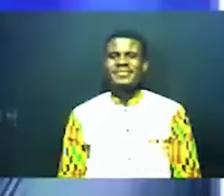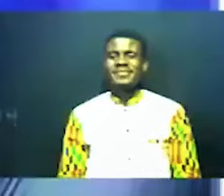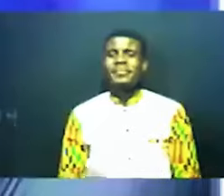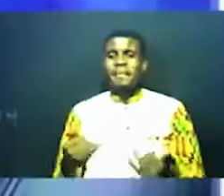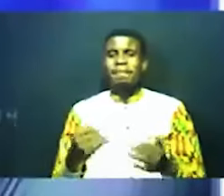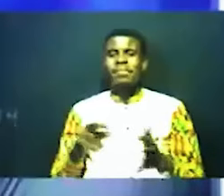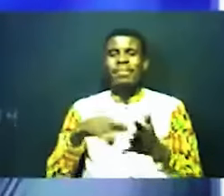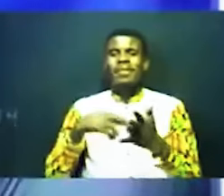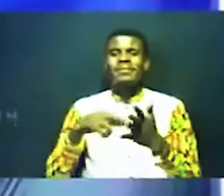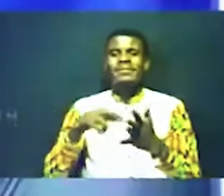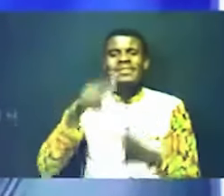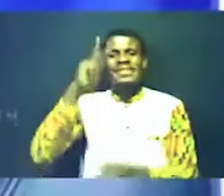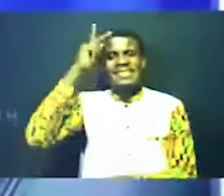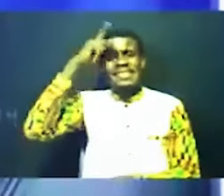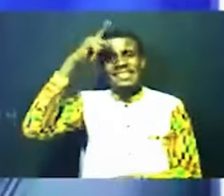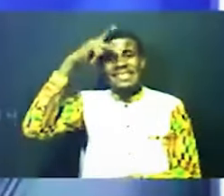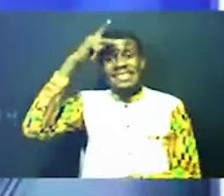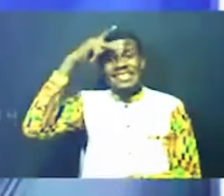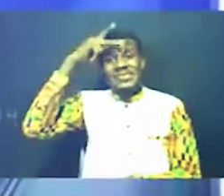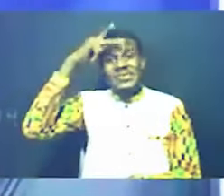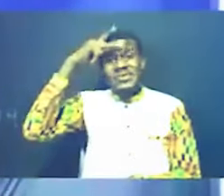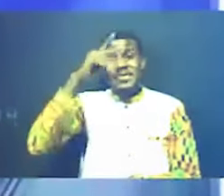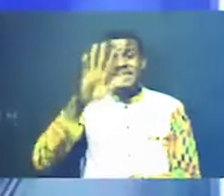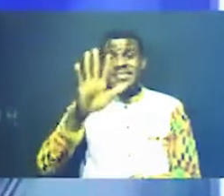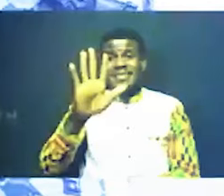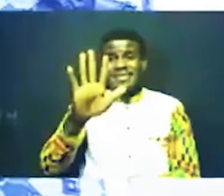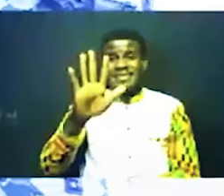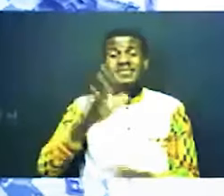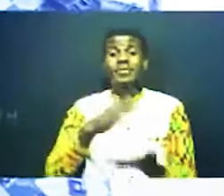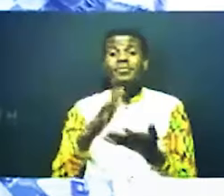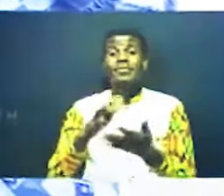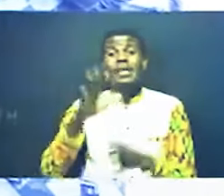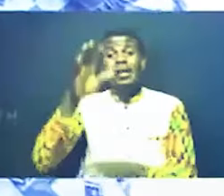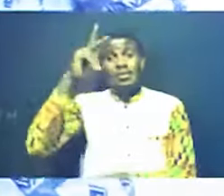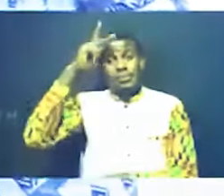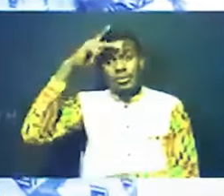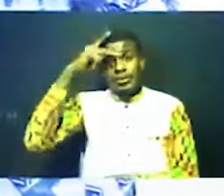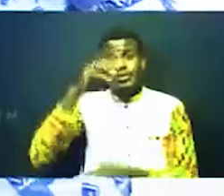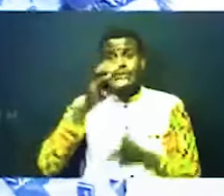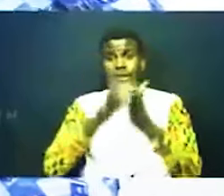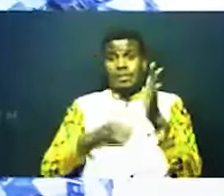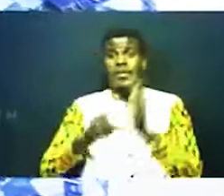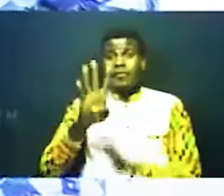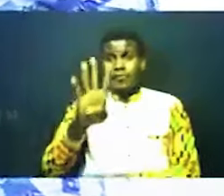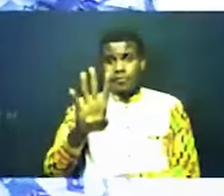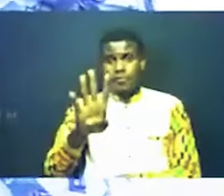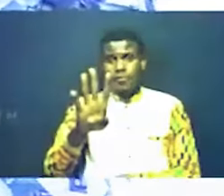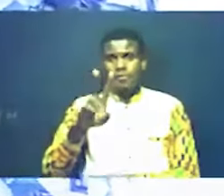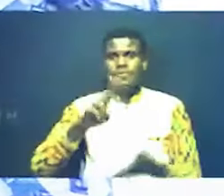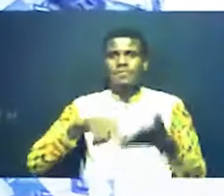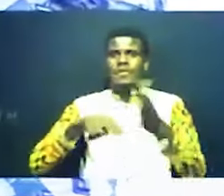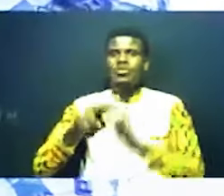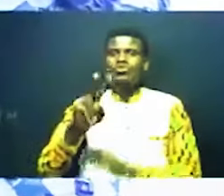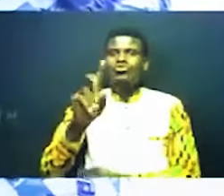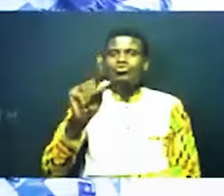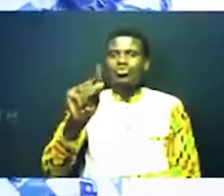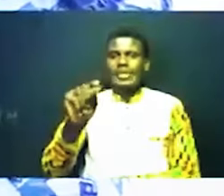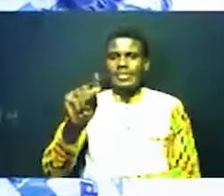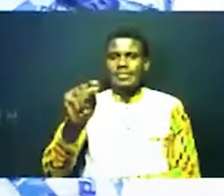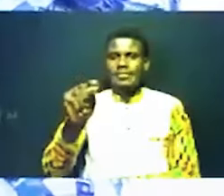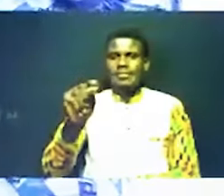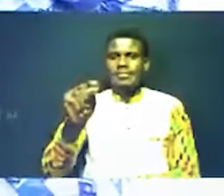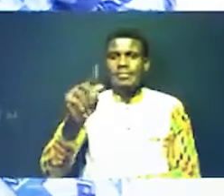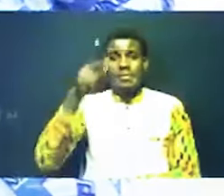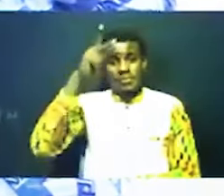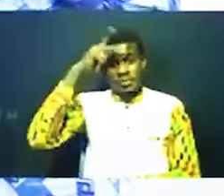Proverbs 4, verse 20. So this is what wisdom is teaching the son. To weigh